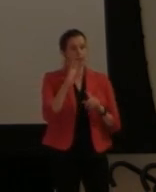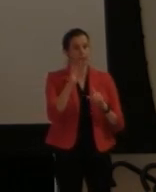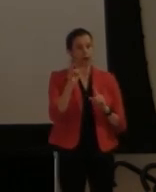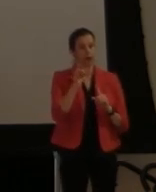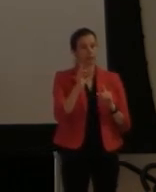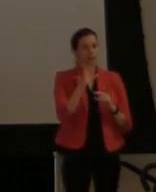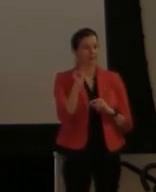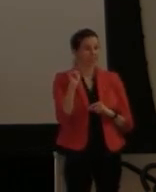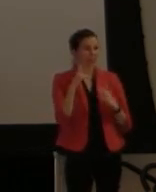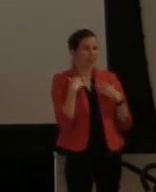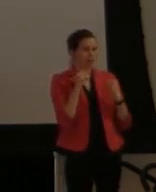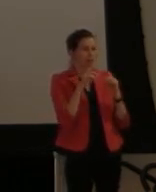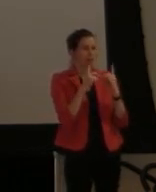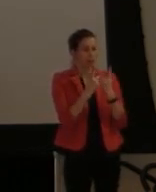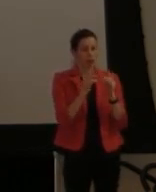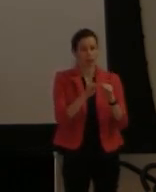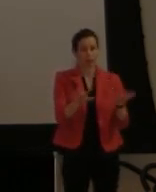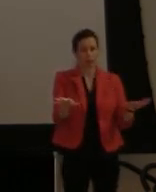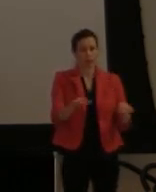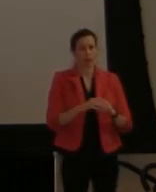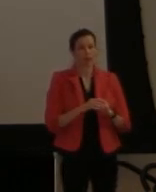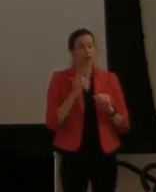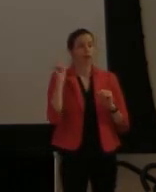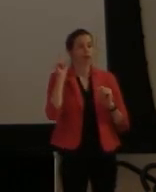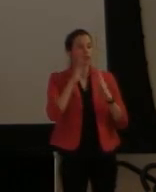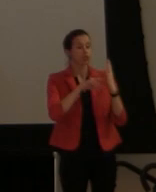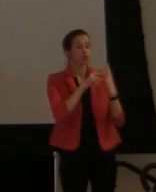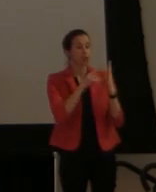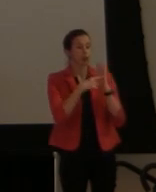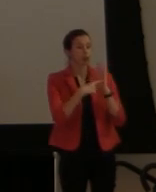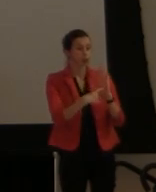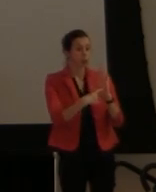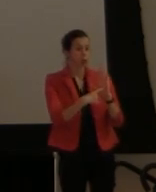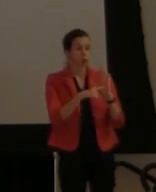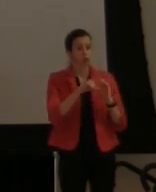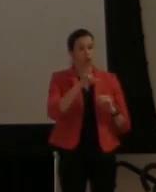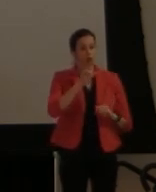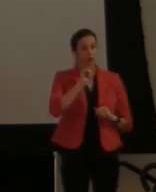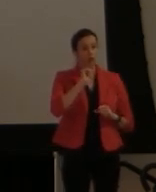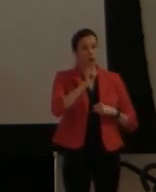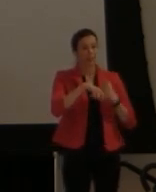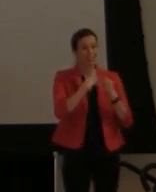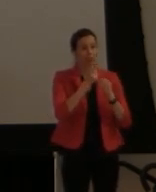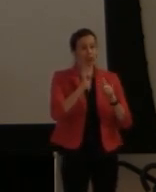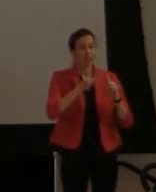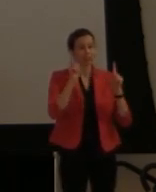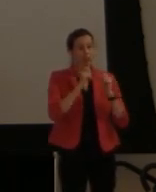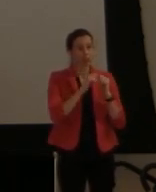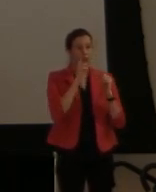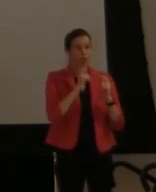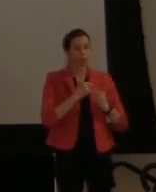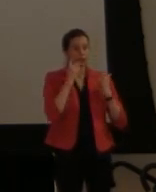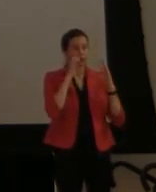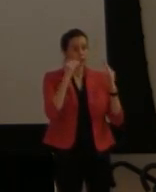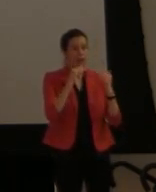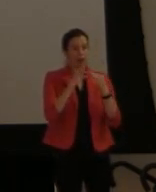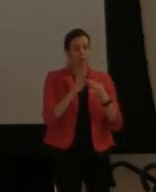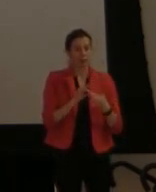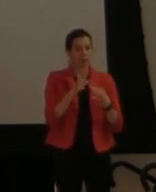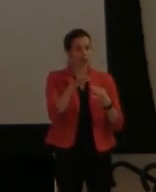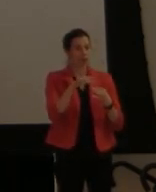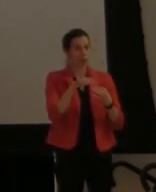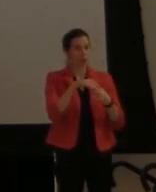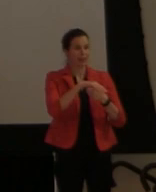Cincinnati Health Department. So this graph shows a 20-year difference in life expectancy based on your